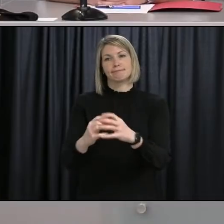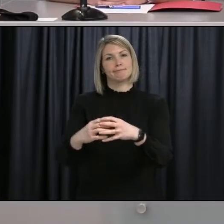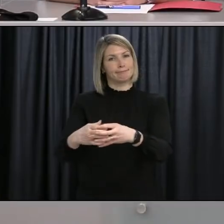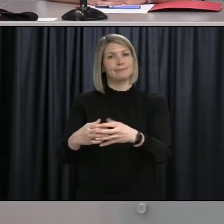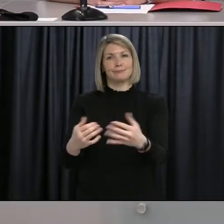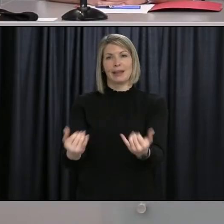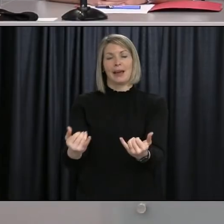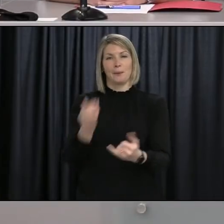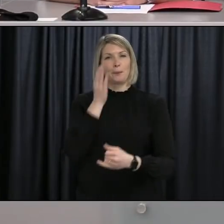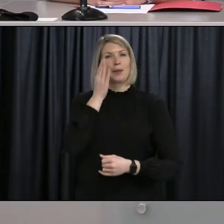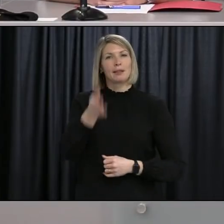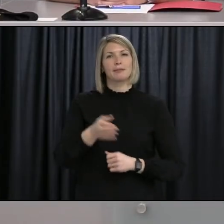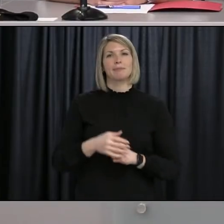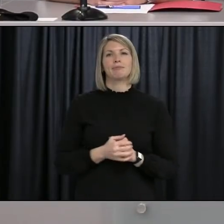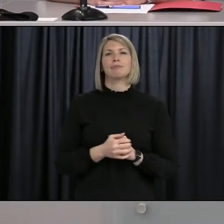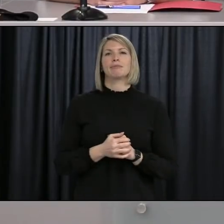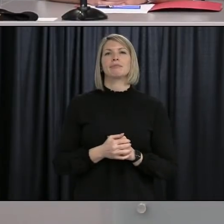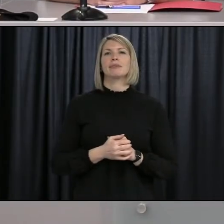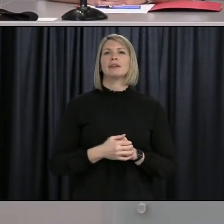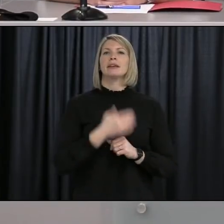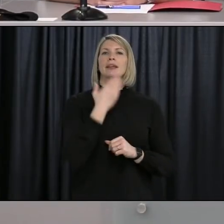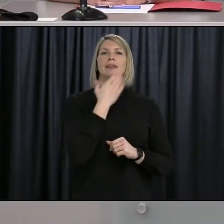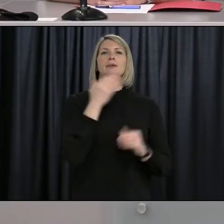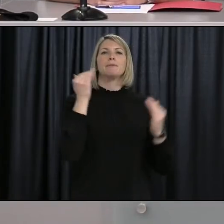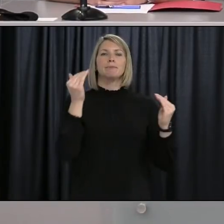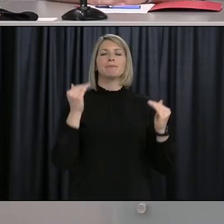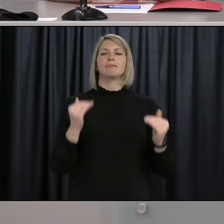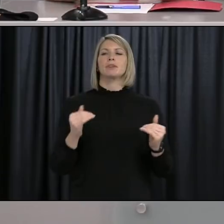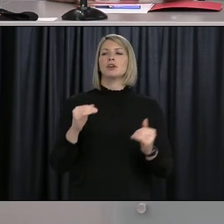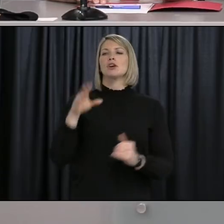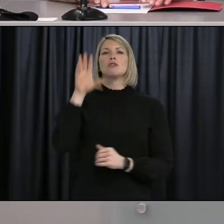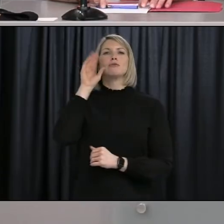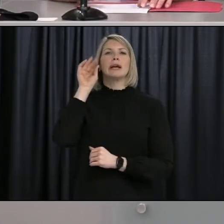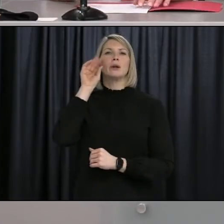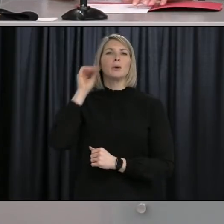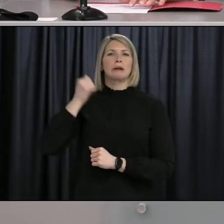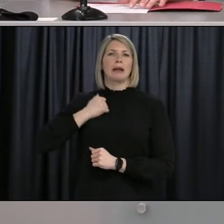Our next questions are from Patrick Butler with Radio Canada. Please go ahead.